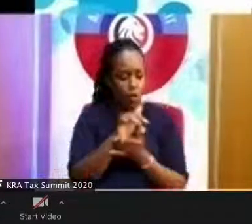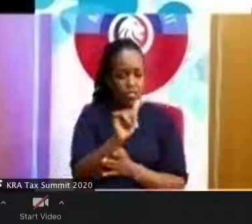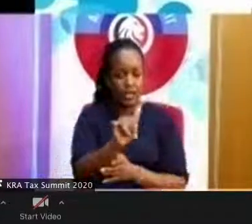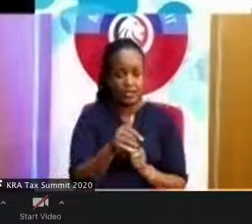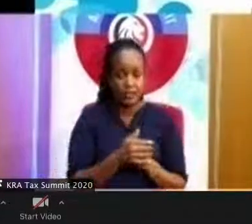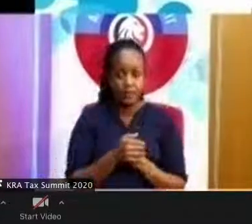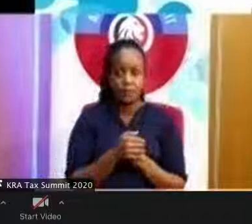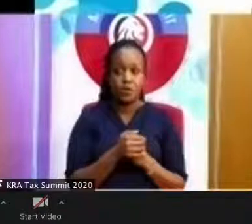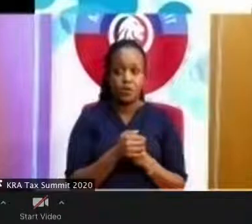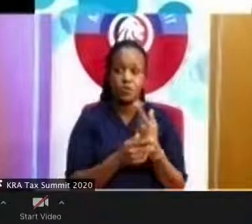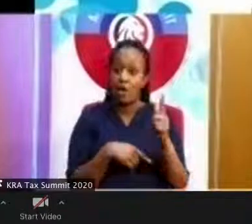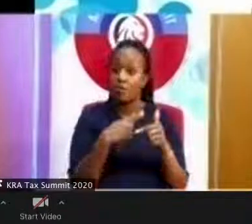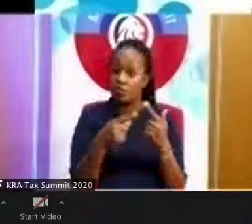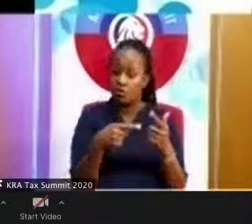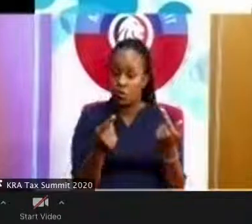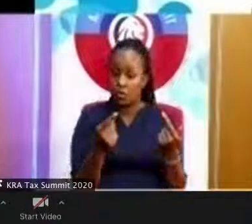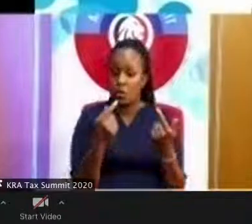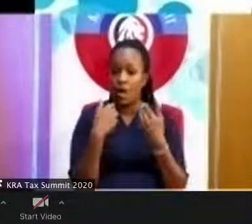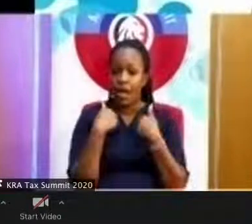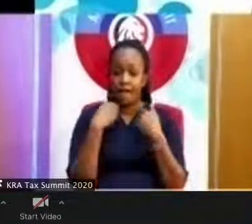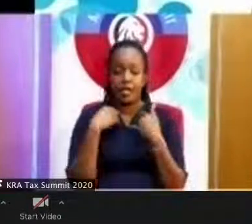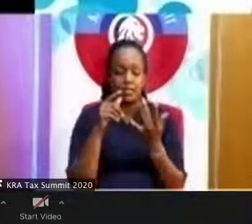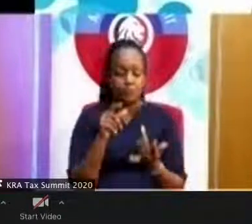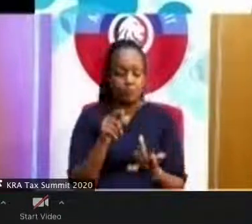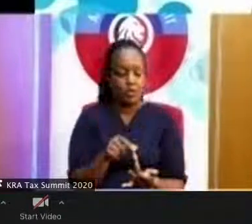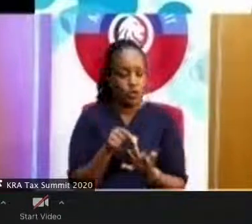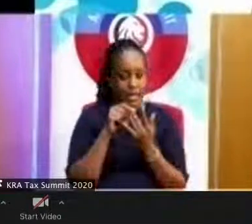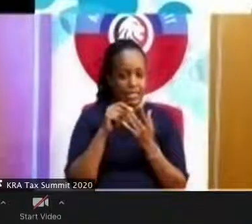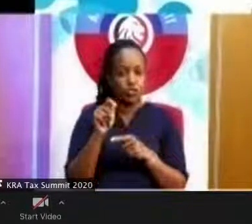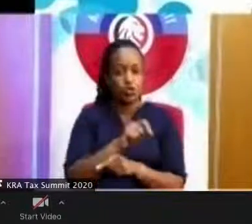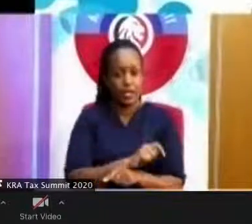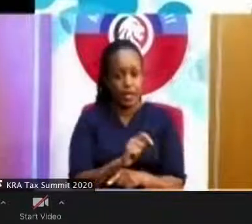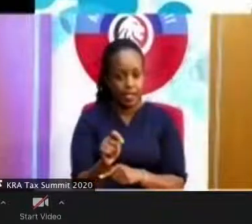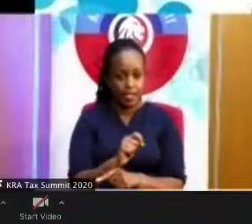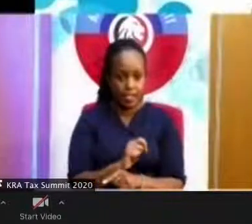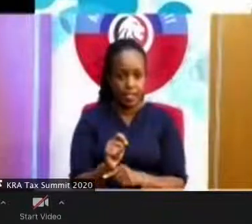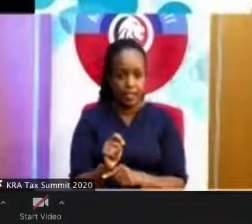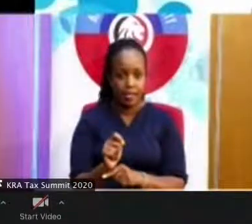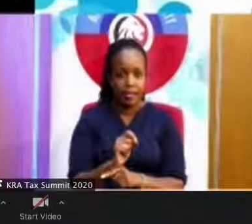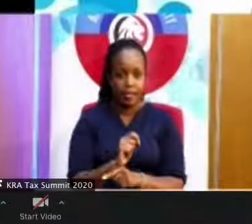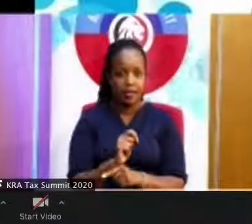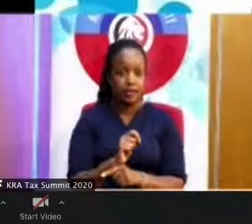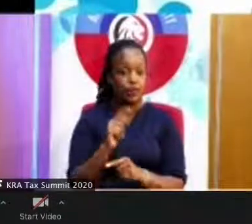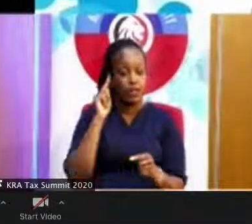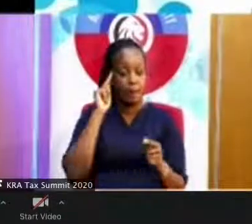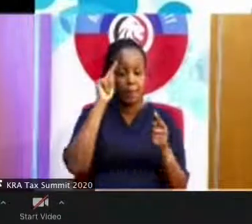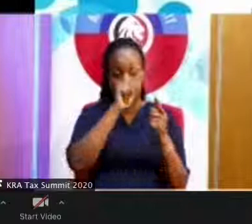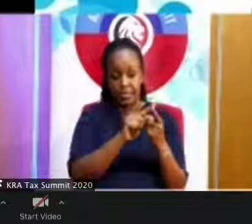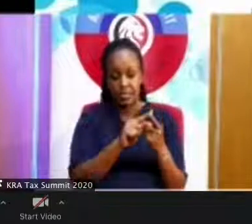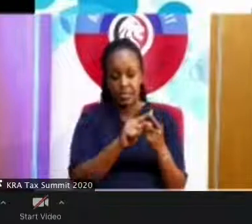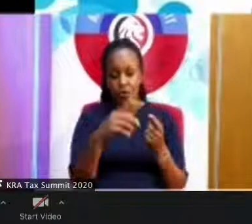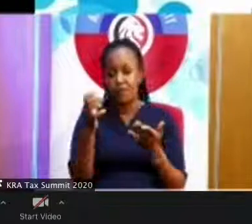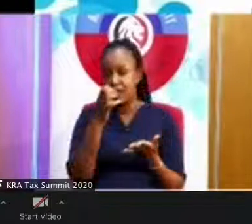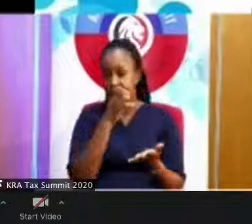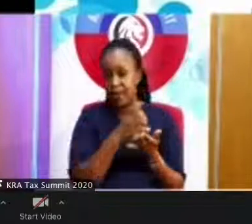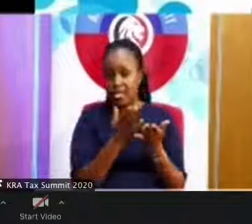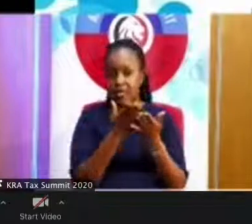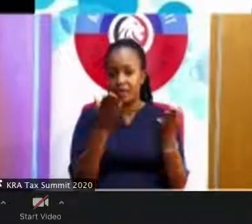undergoing specialized training for the purposes of deploying them to